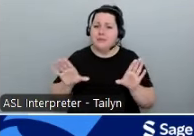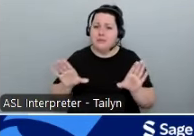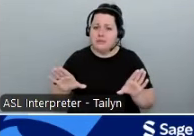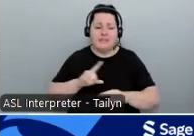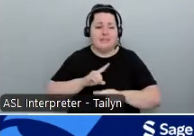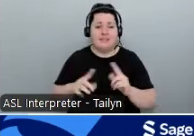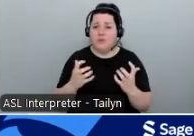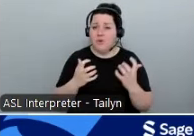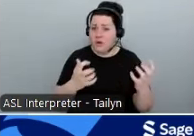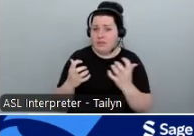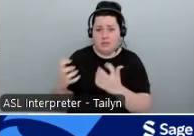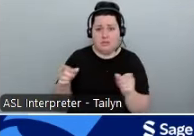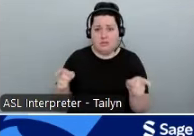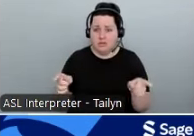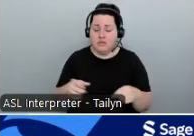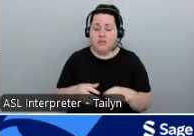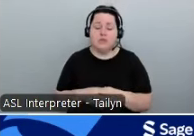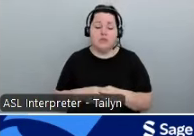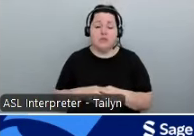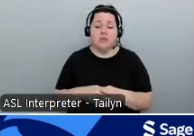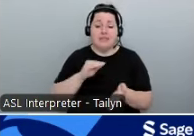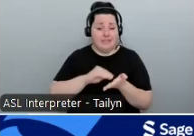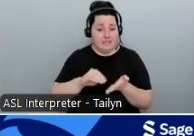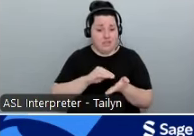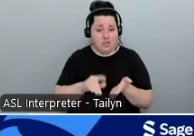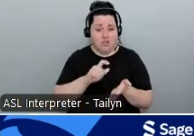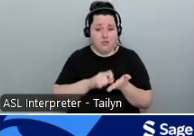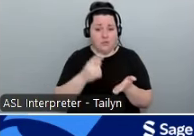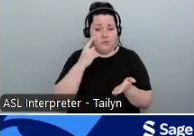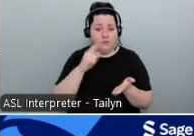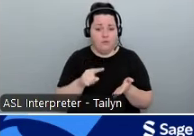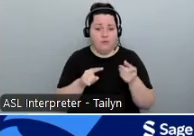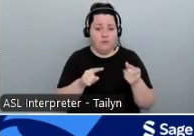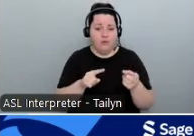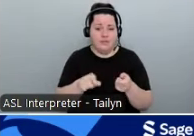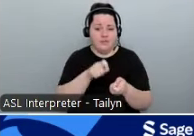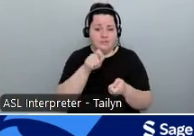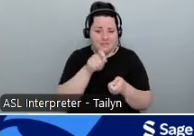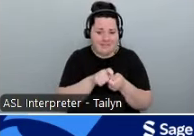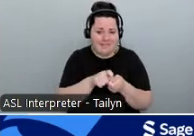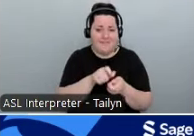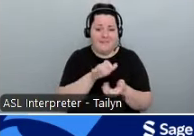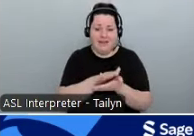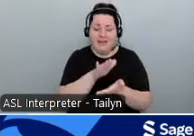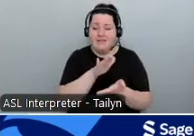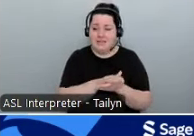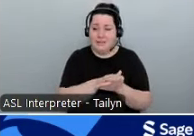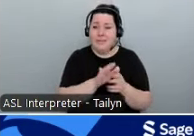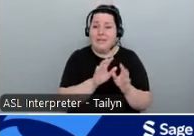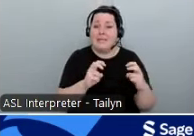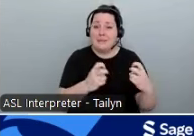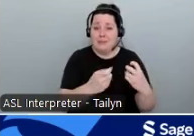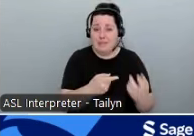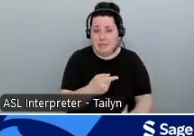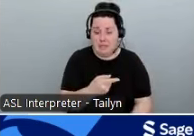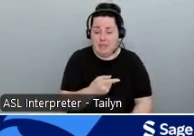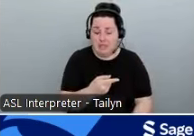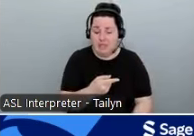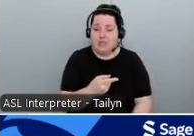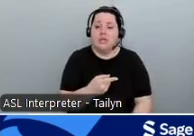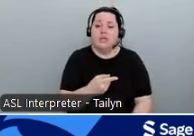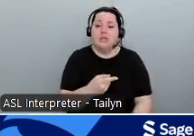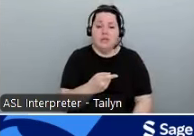audiences. A dissertation is written for a specific academic committee with exhaustive details